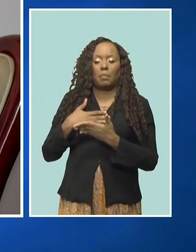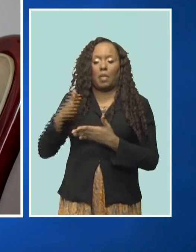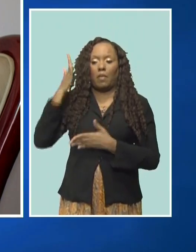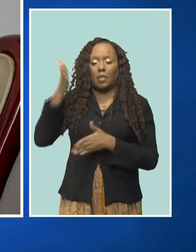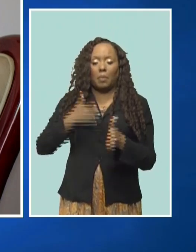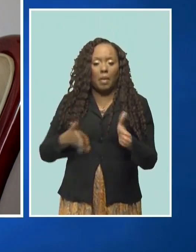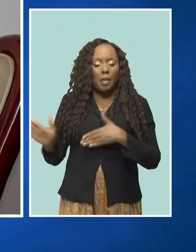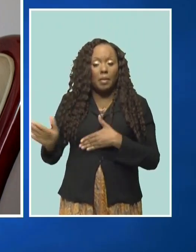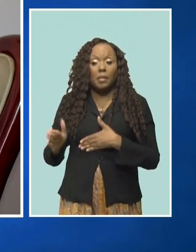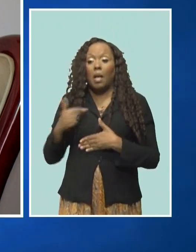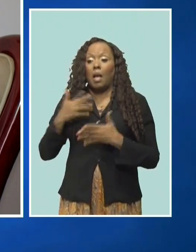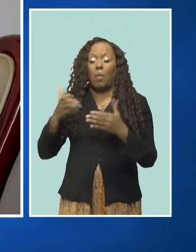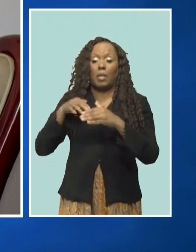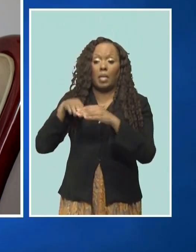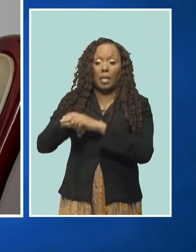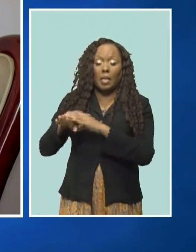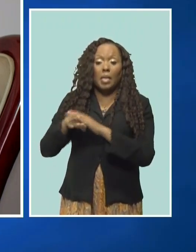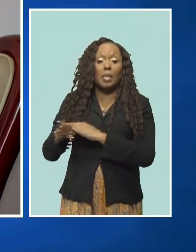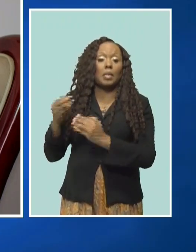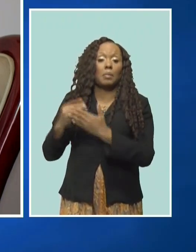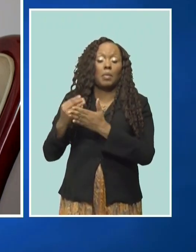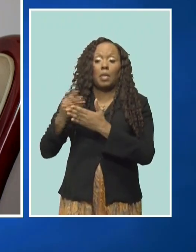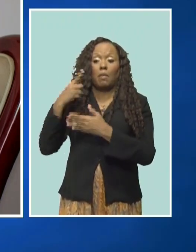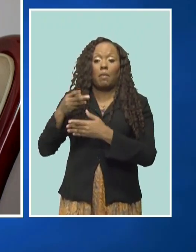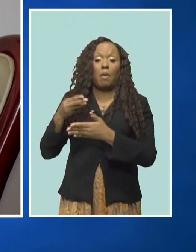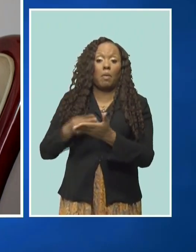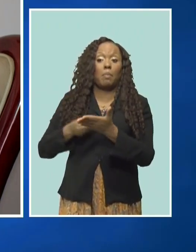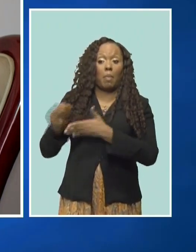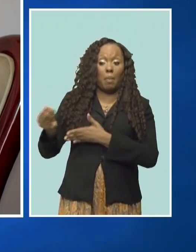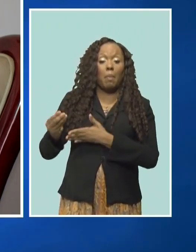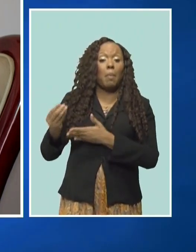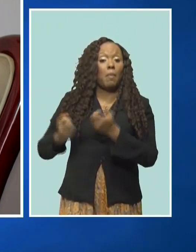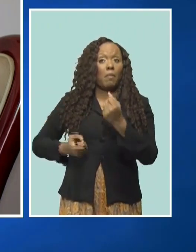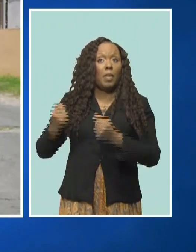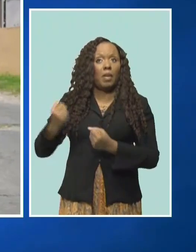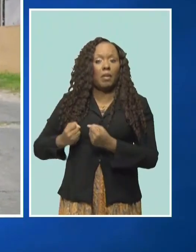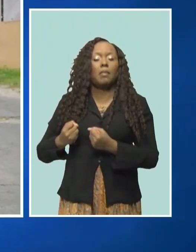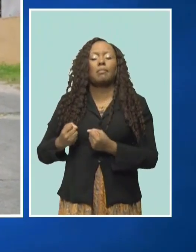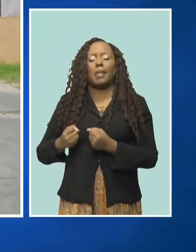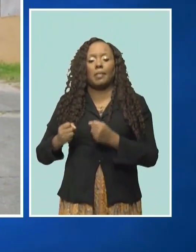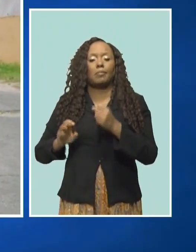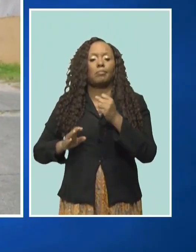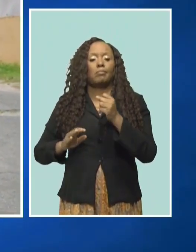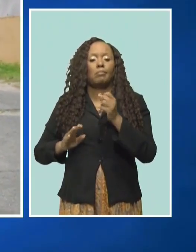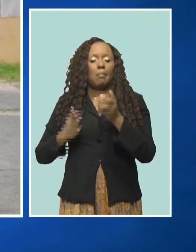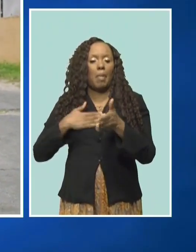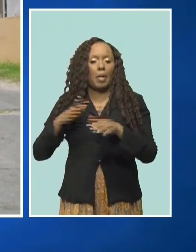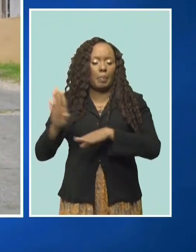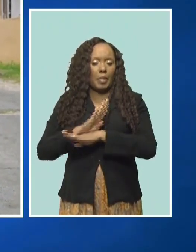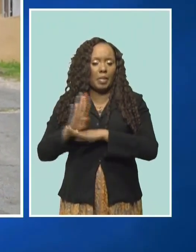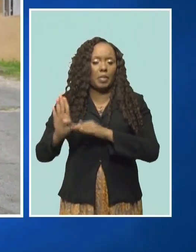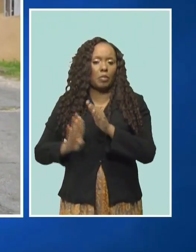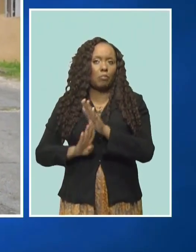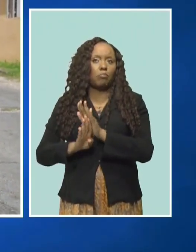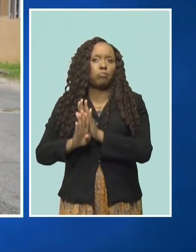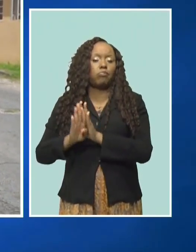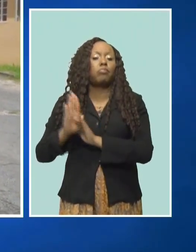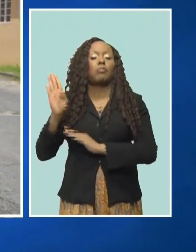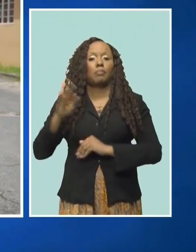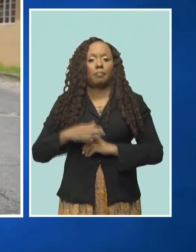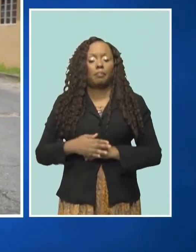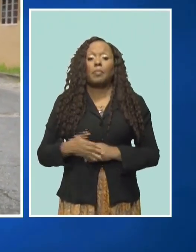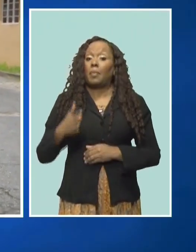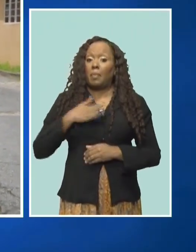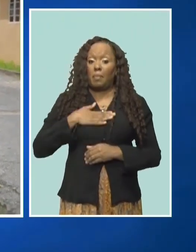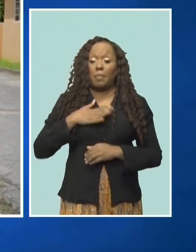can purchase the first wheelchair accessible vehicle and start to grow the business from there. She says the enterprise is a service business and